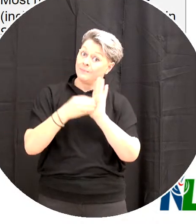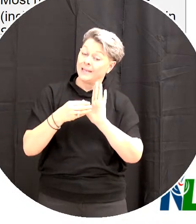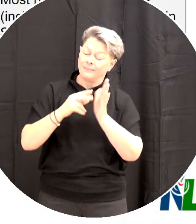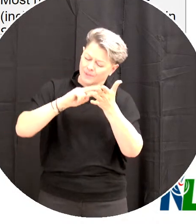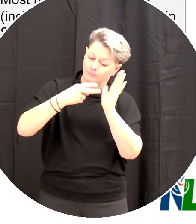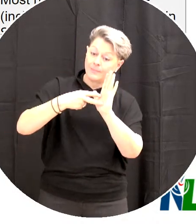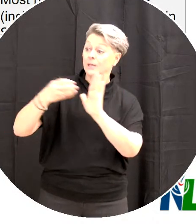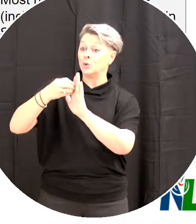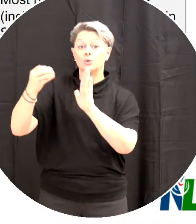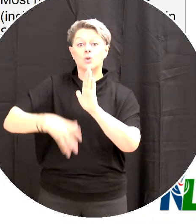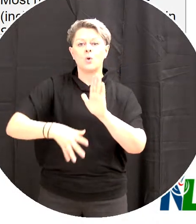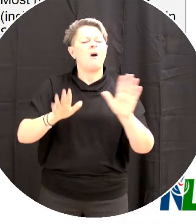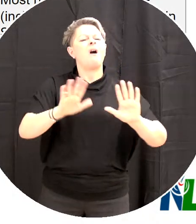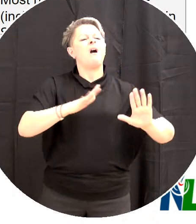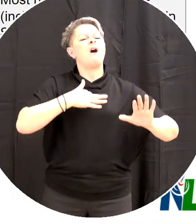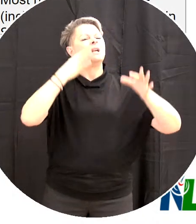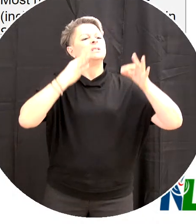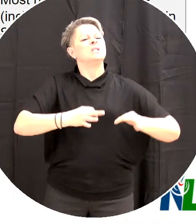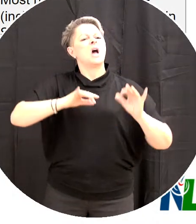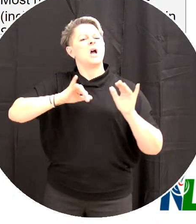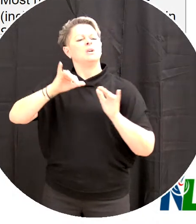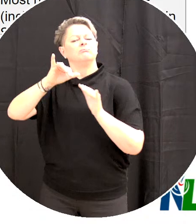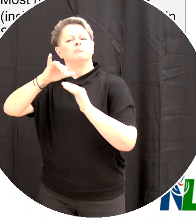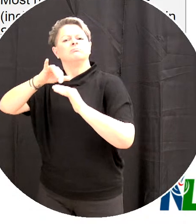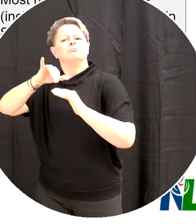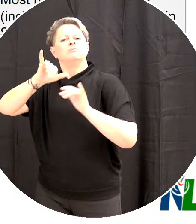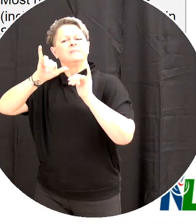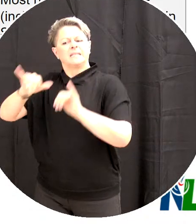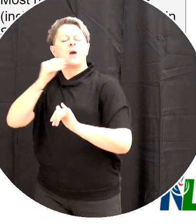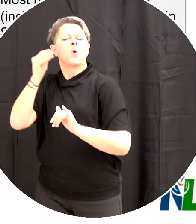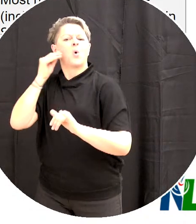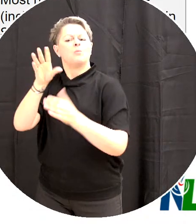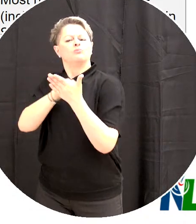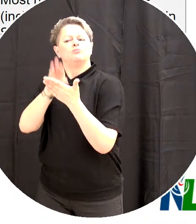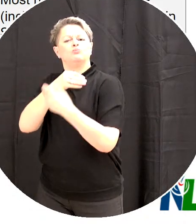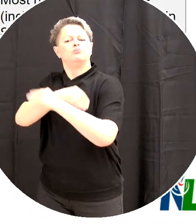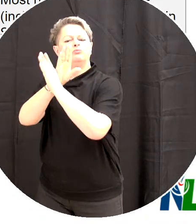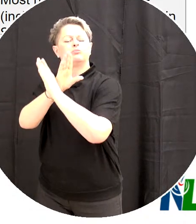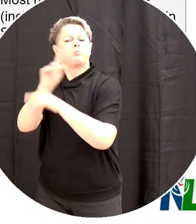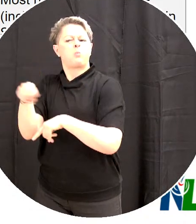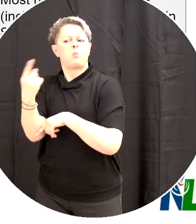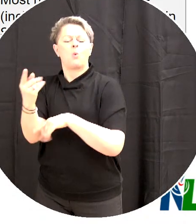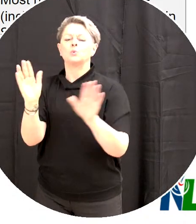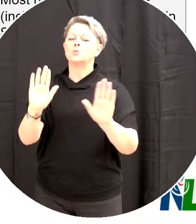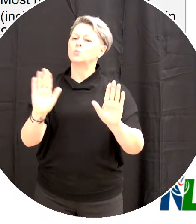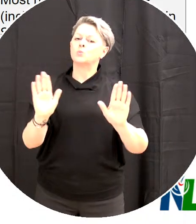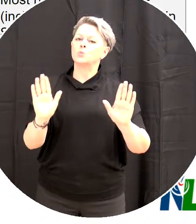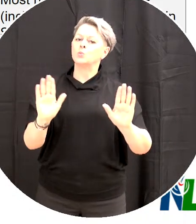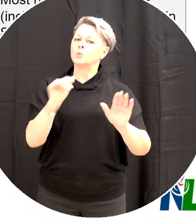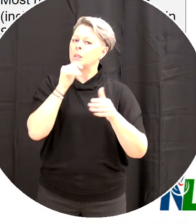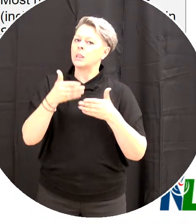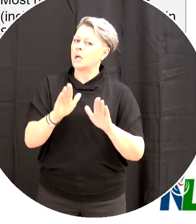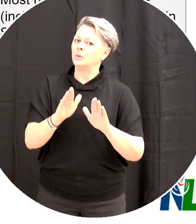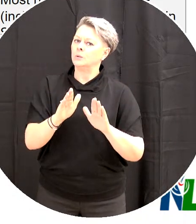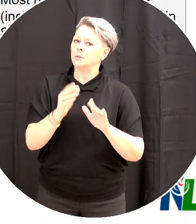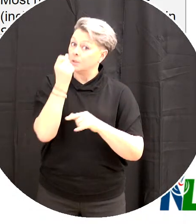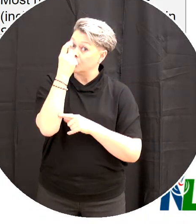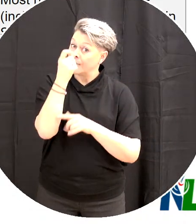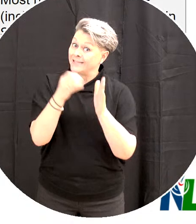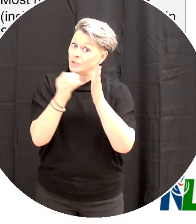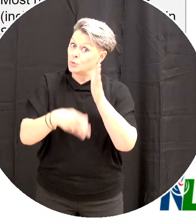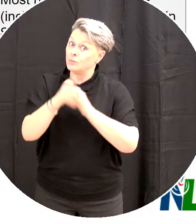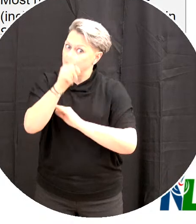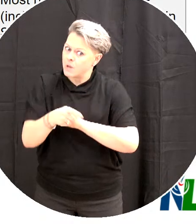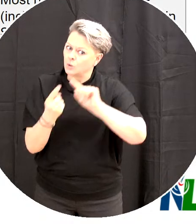attend online only. In order for the blended learning model to be most effective, students must attend